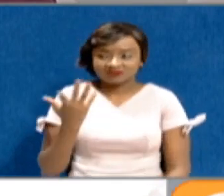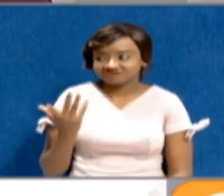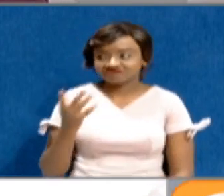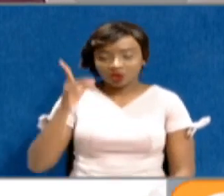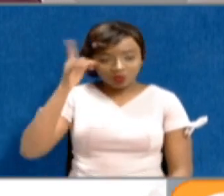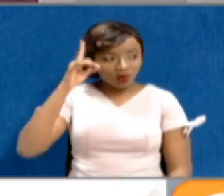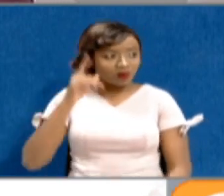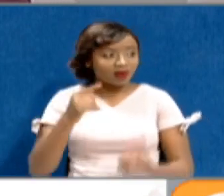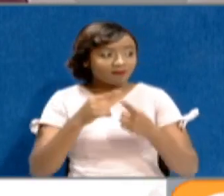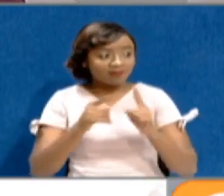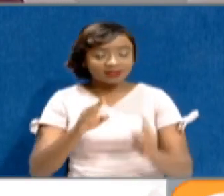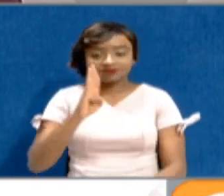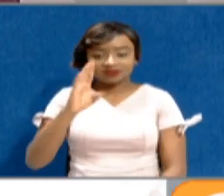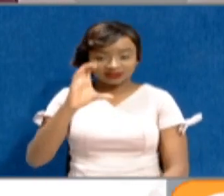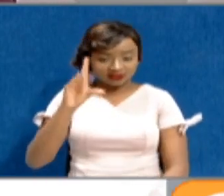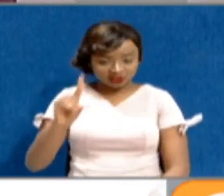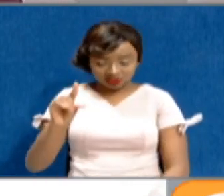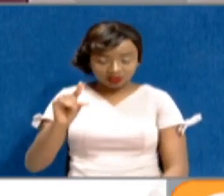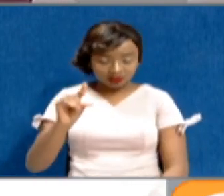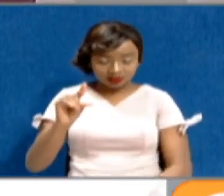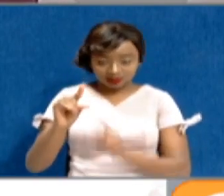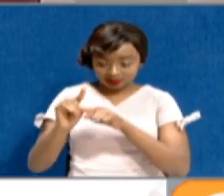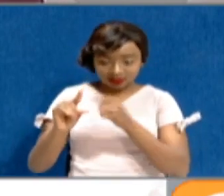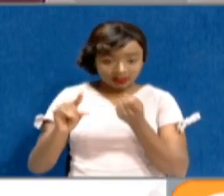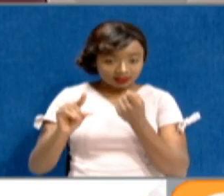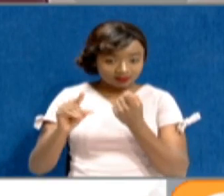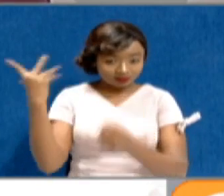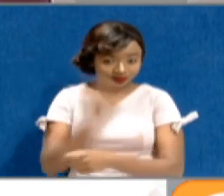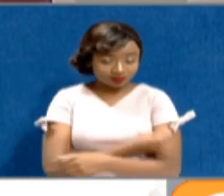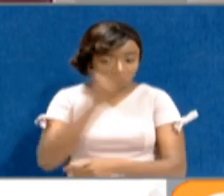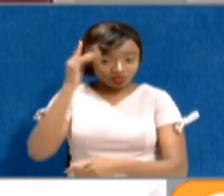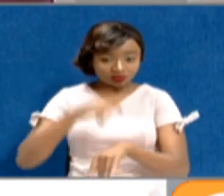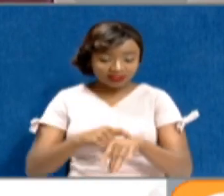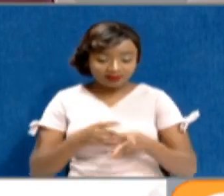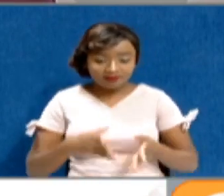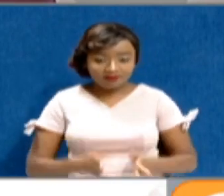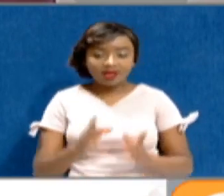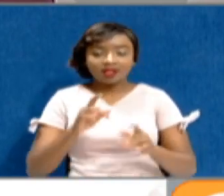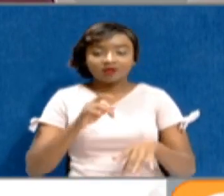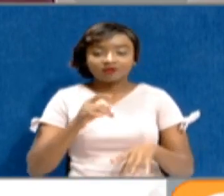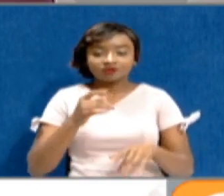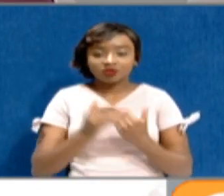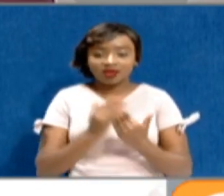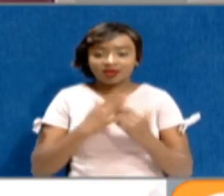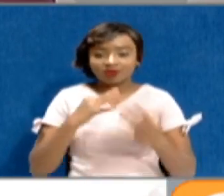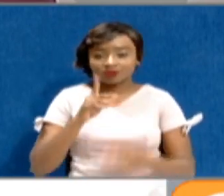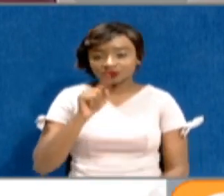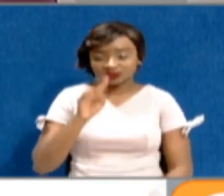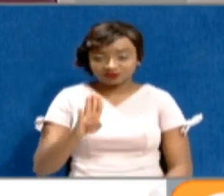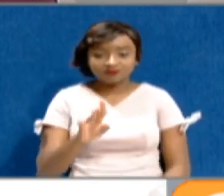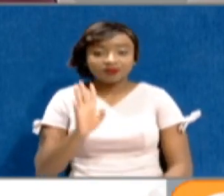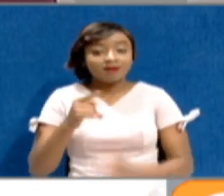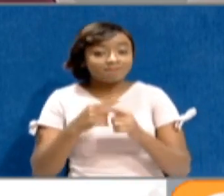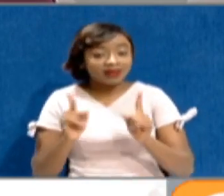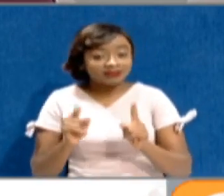hypothetical. But BCG, you know that vaccine, right? It's given at birth for tuberculosis. Apparently, in some